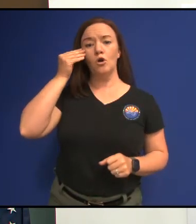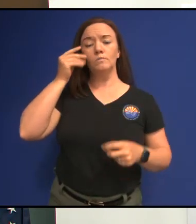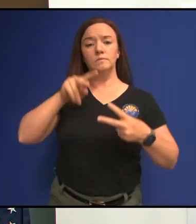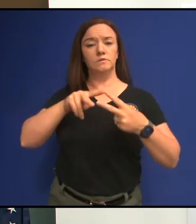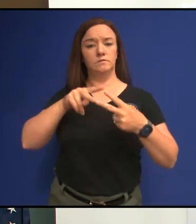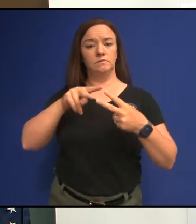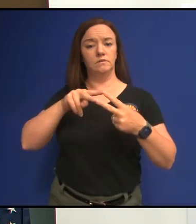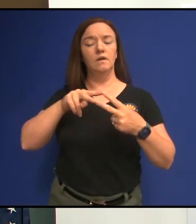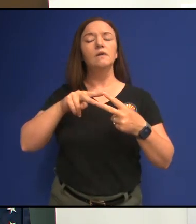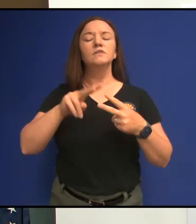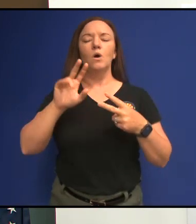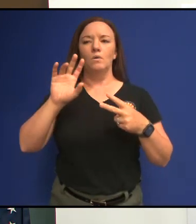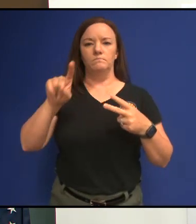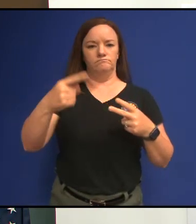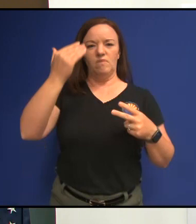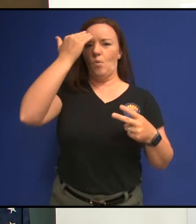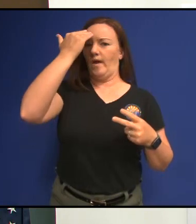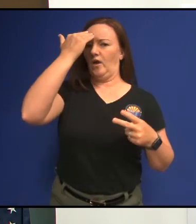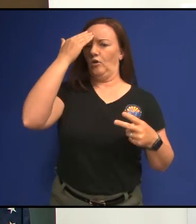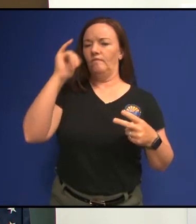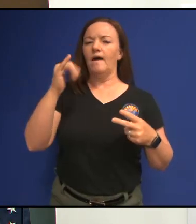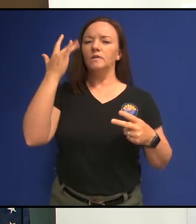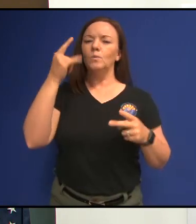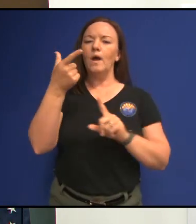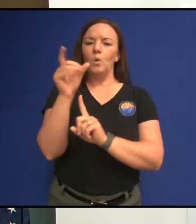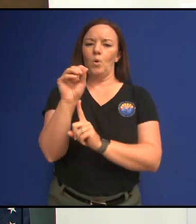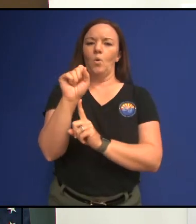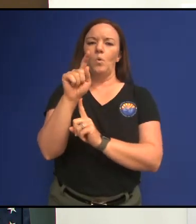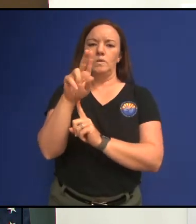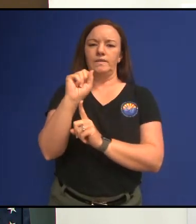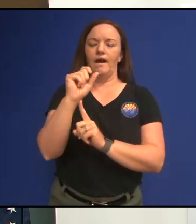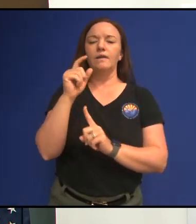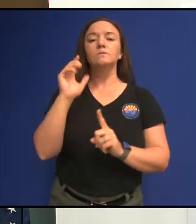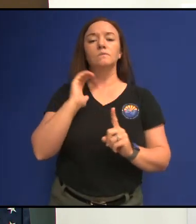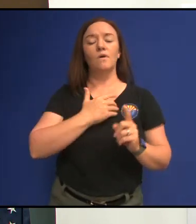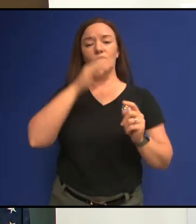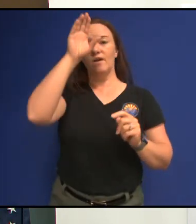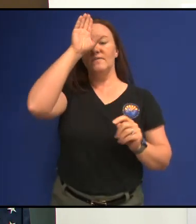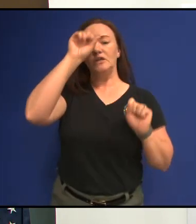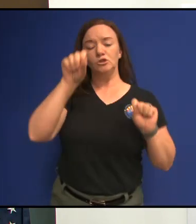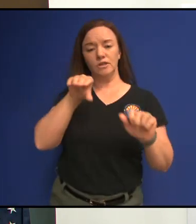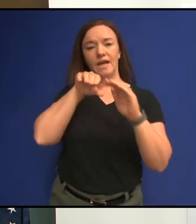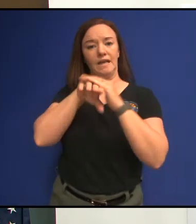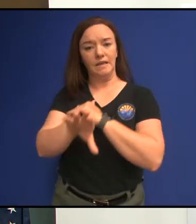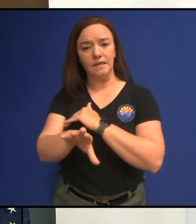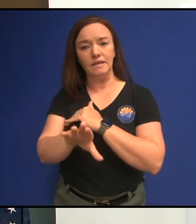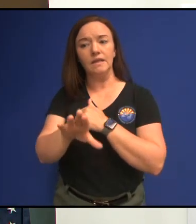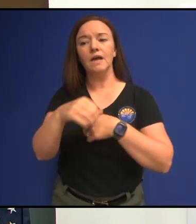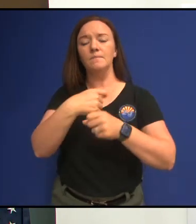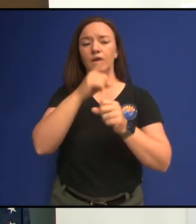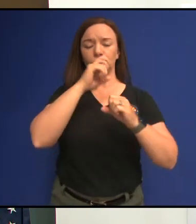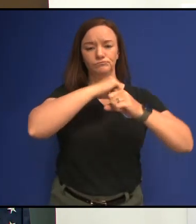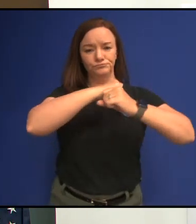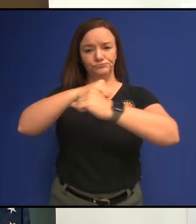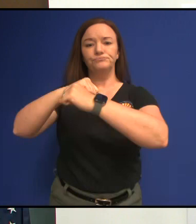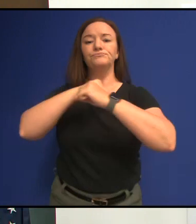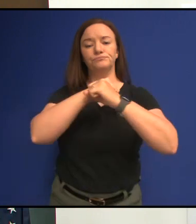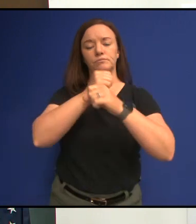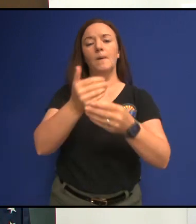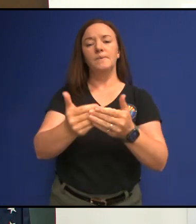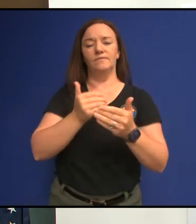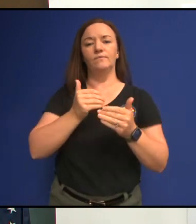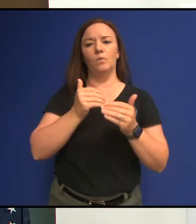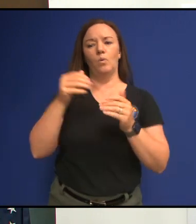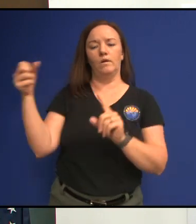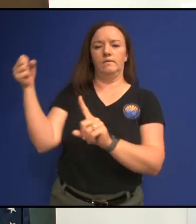aware. That's why we again have that in a go status, so we can get our firefighters in there and make sure that we can secure all of that prior to putting anybody